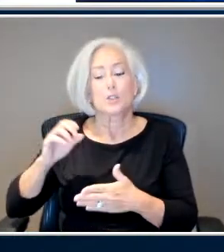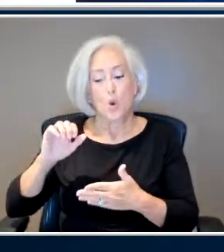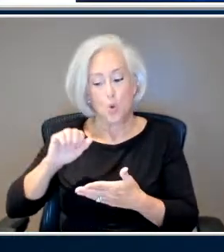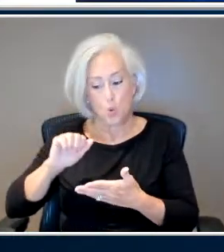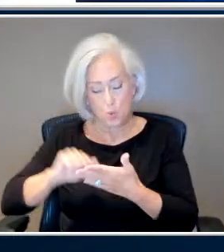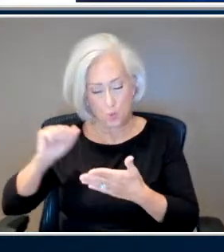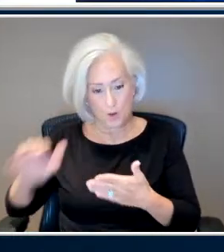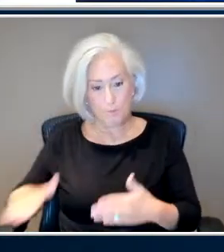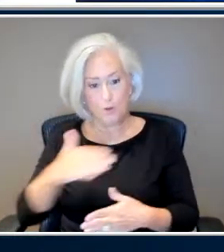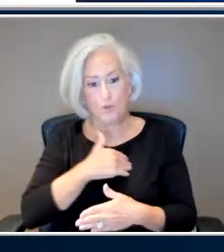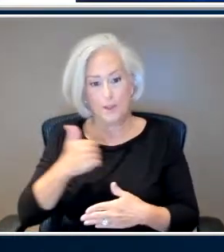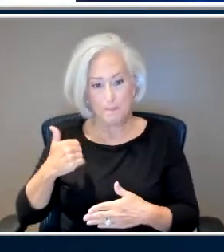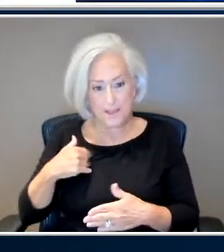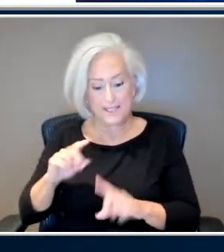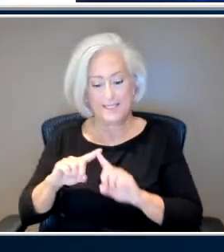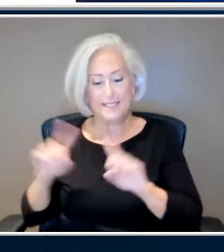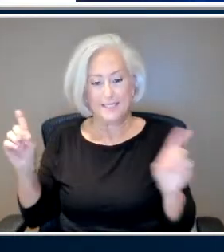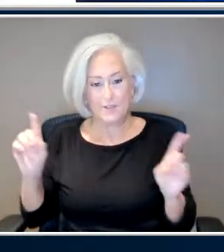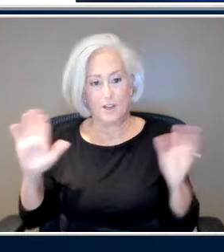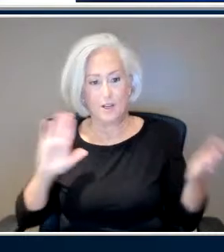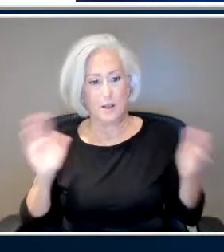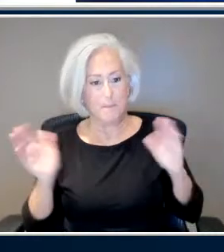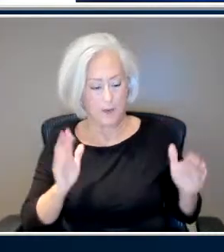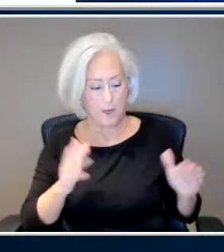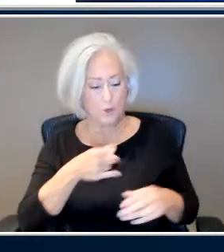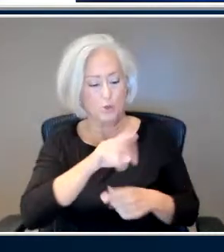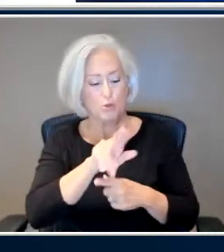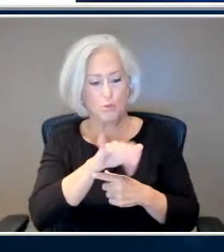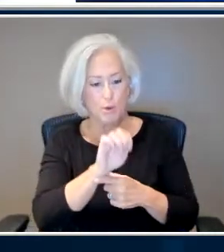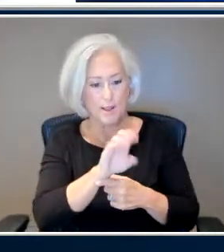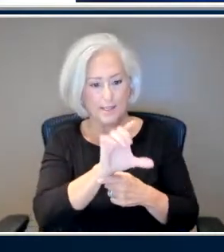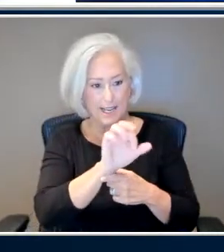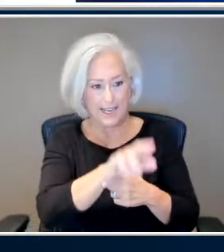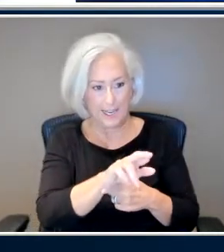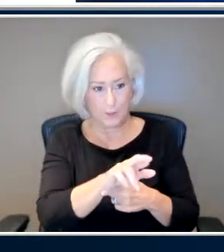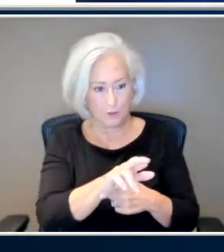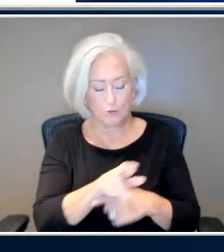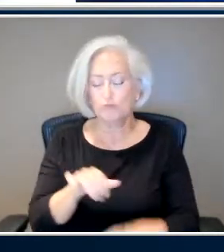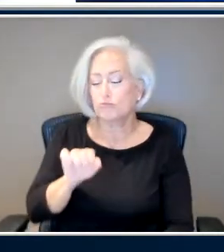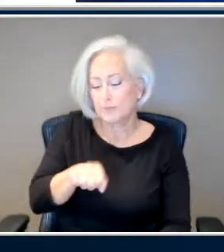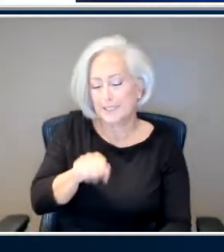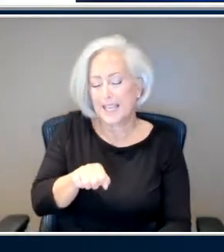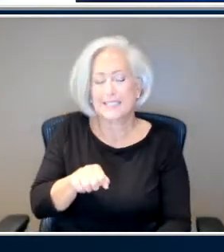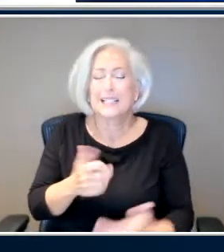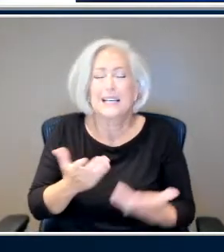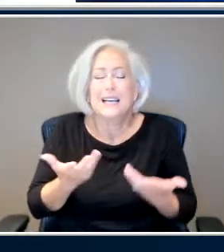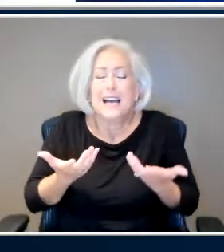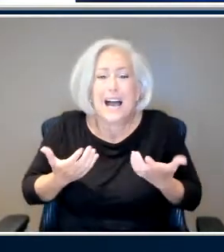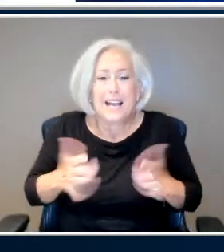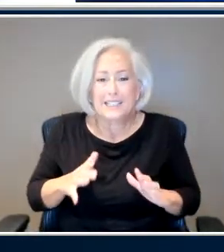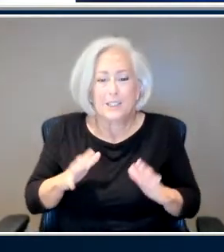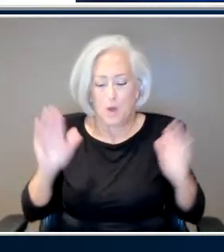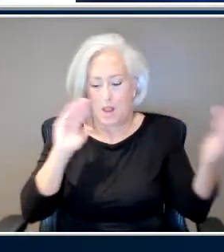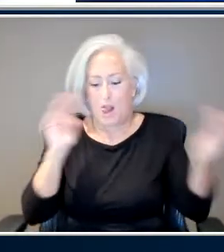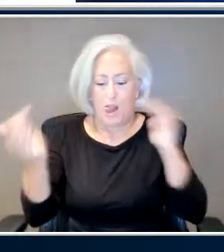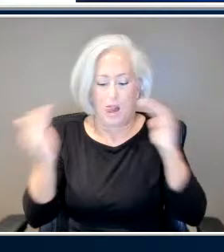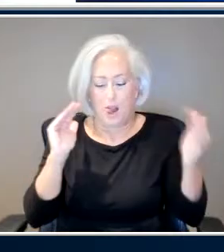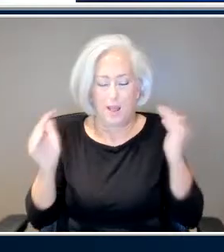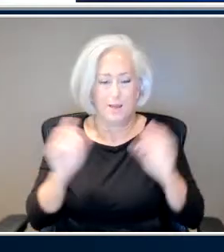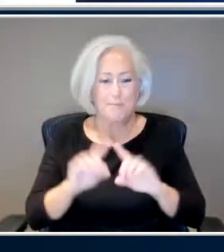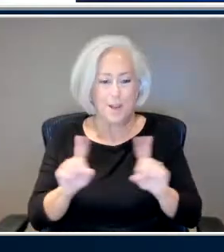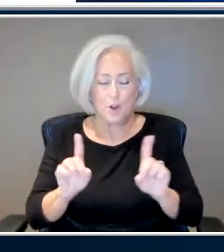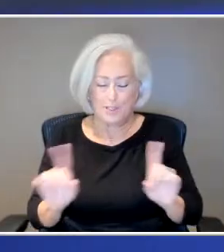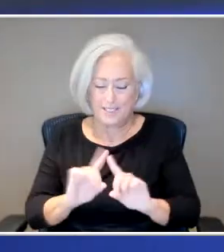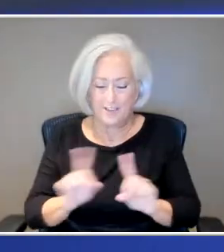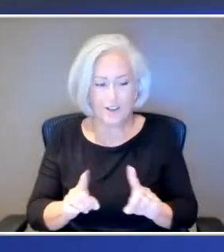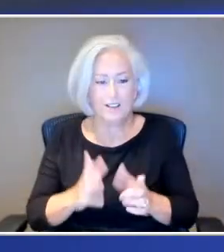not have been as much for somebody who had prostate cancer. Correct, and I don't want to get into like an apple or oranges, Yeah, I know, because there's a lot of